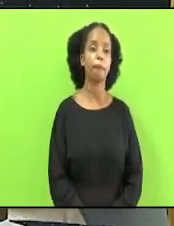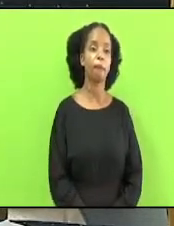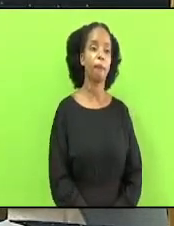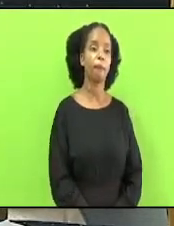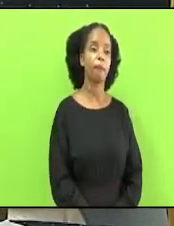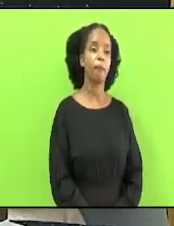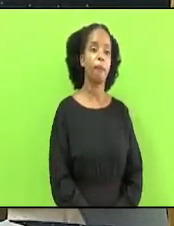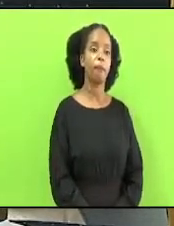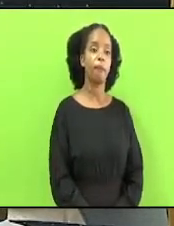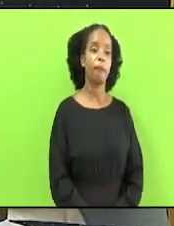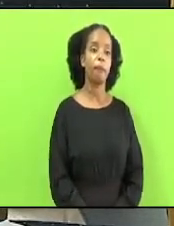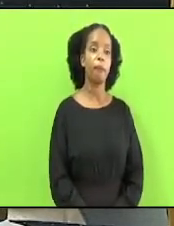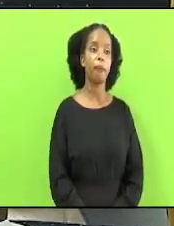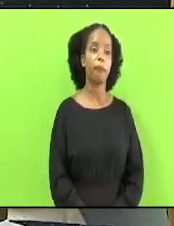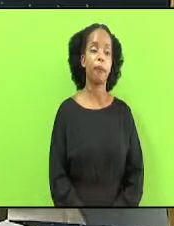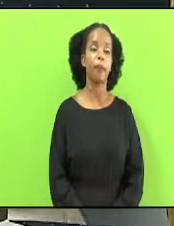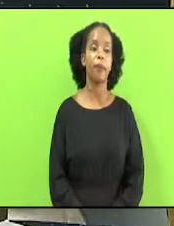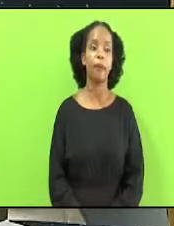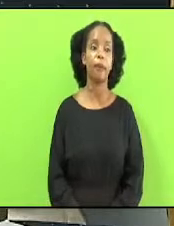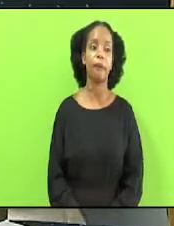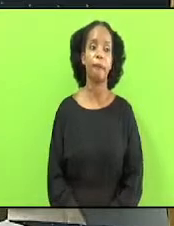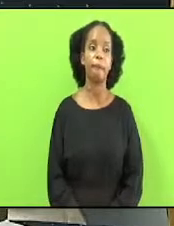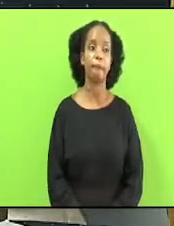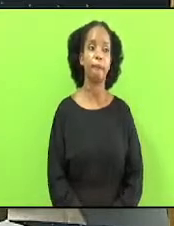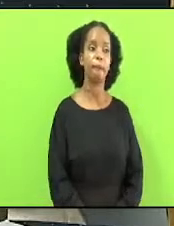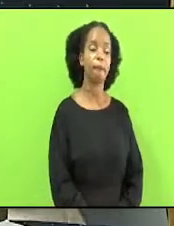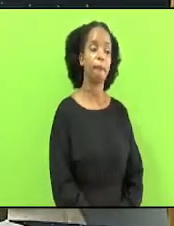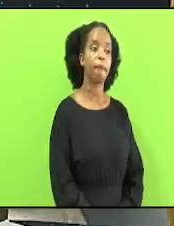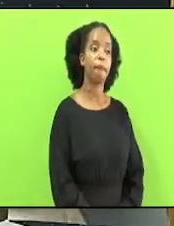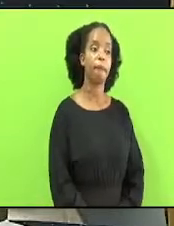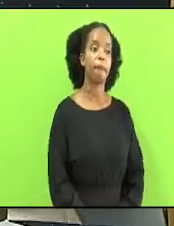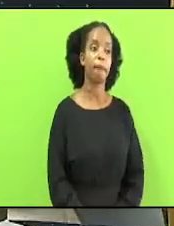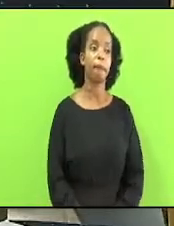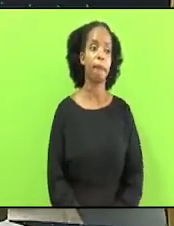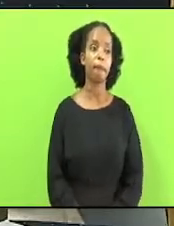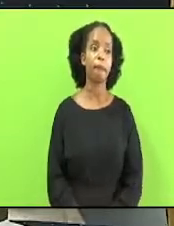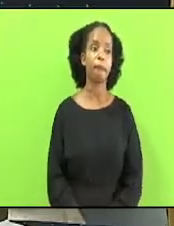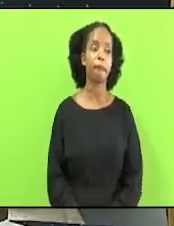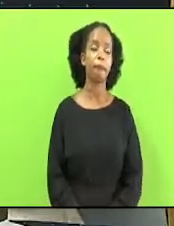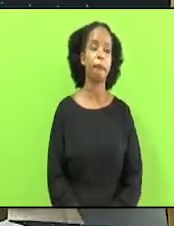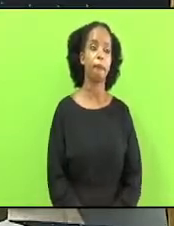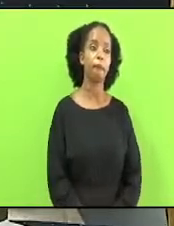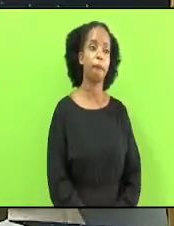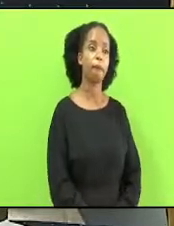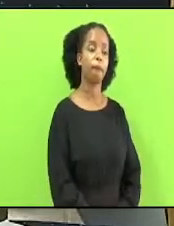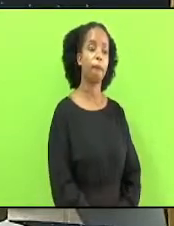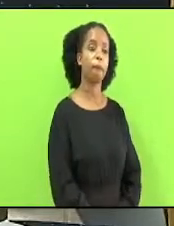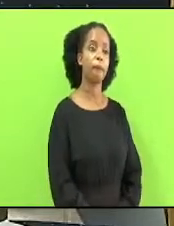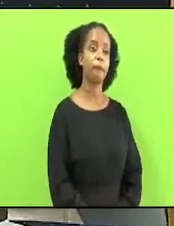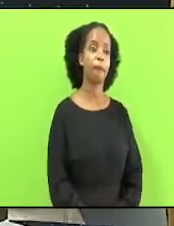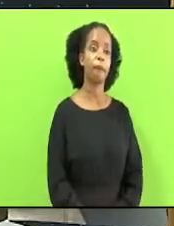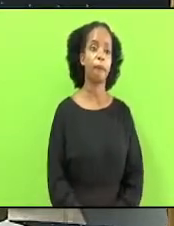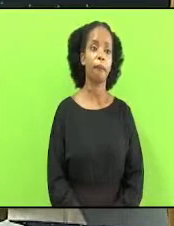challenges because I don't have relevant departments coming here to assist and to